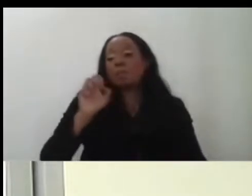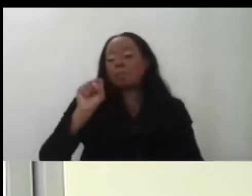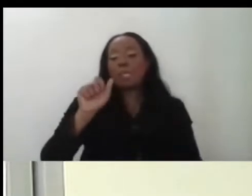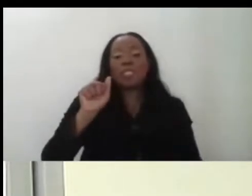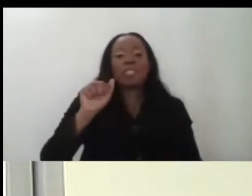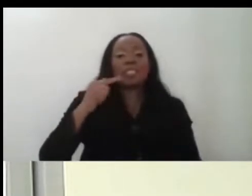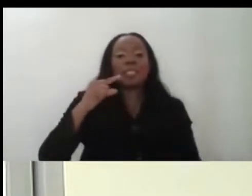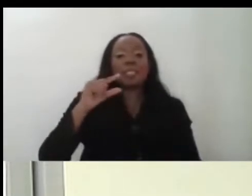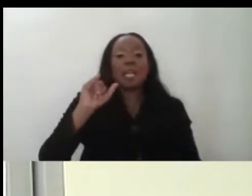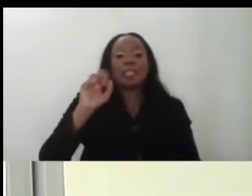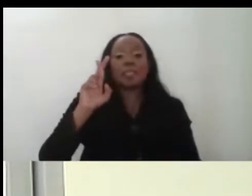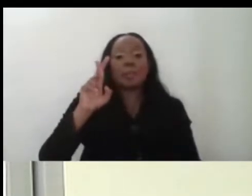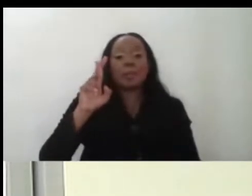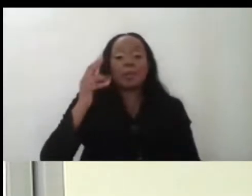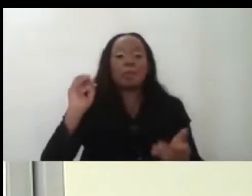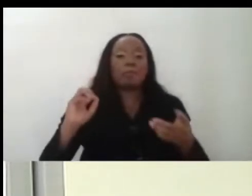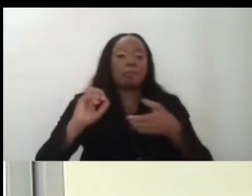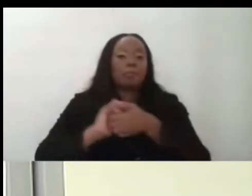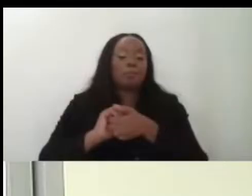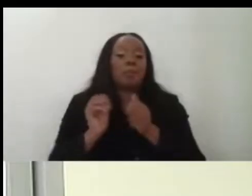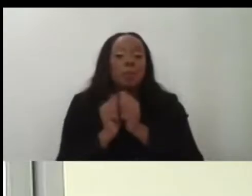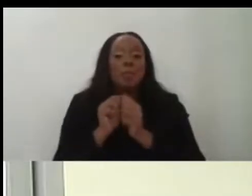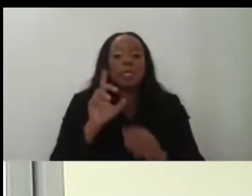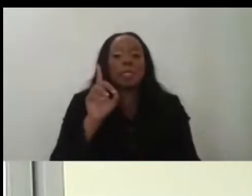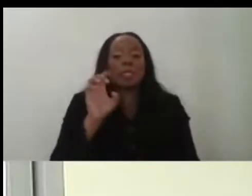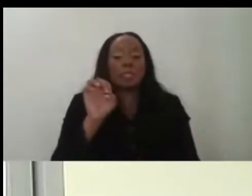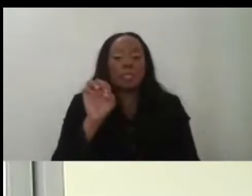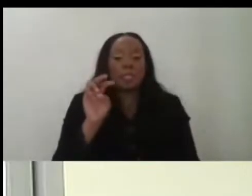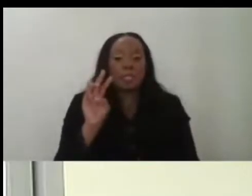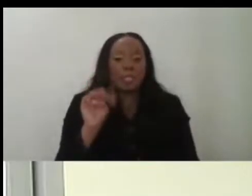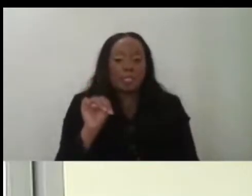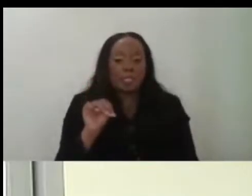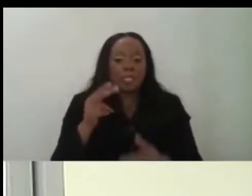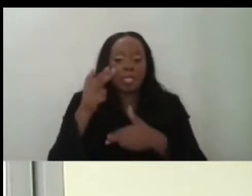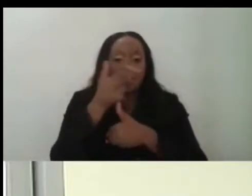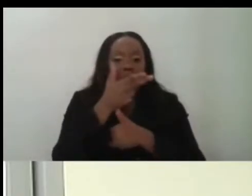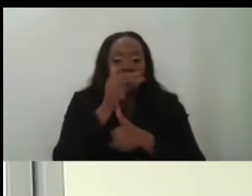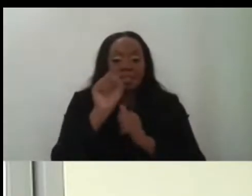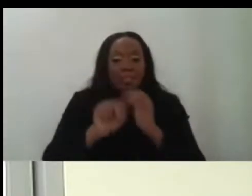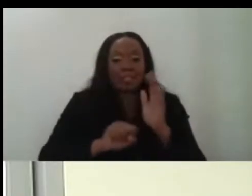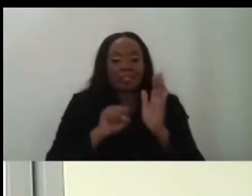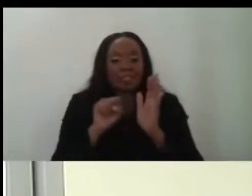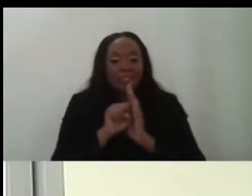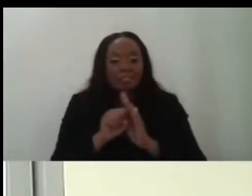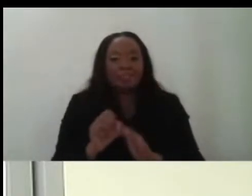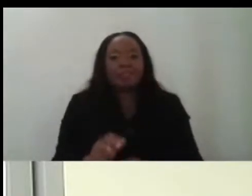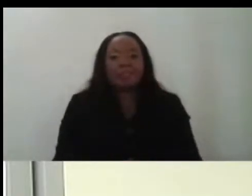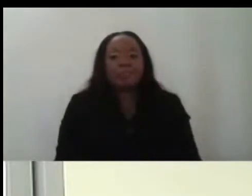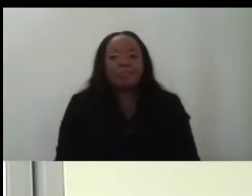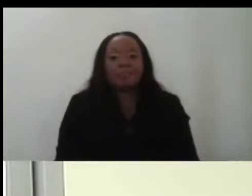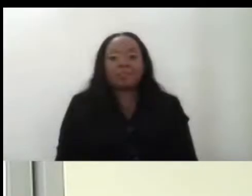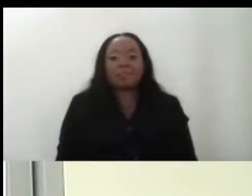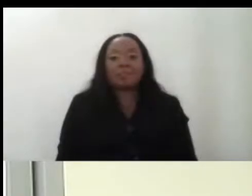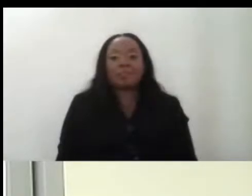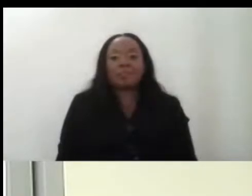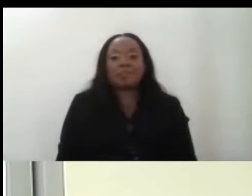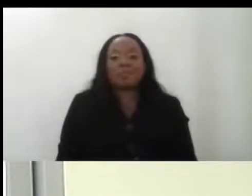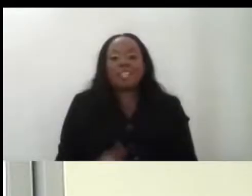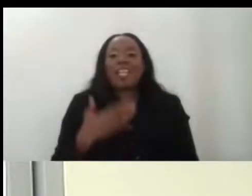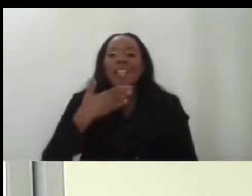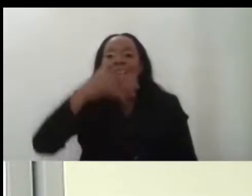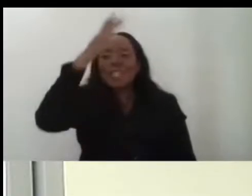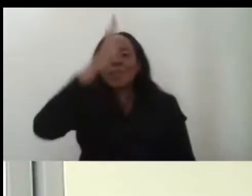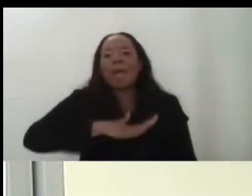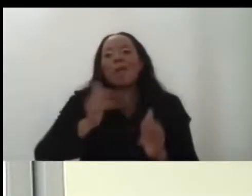being a partner with the Department of Emergency Management for this hurricane season. We want to thank the man with the stats, the figures,